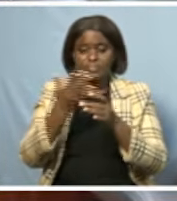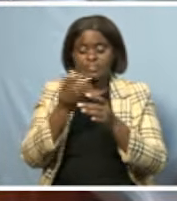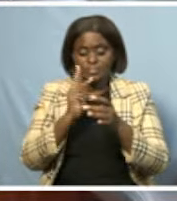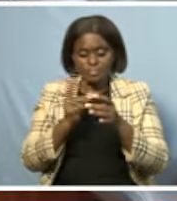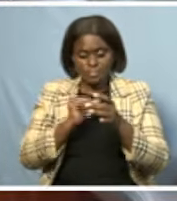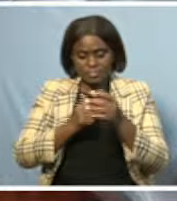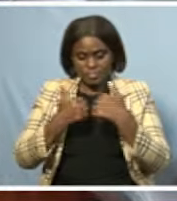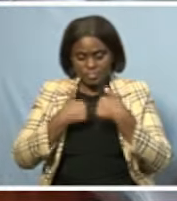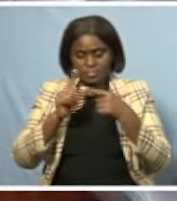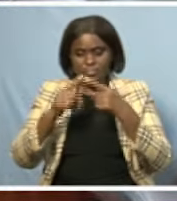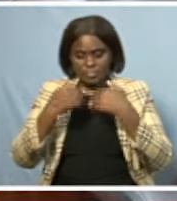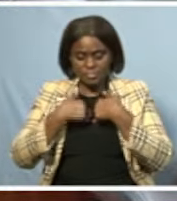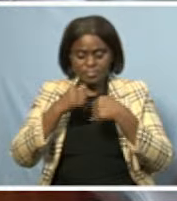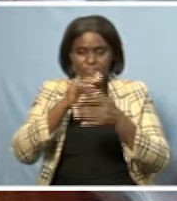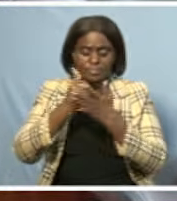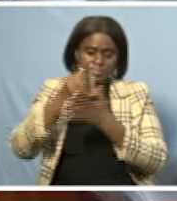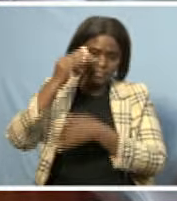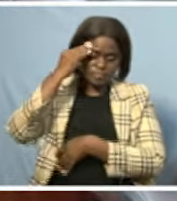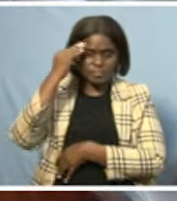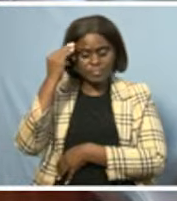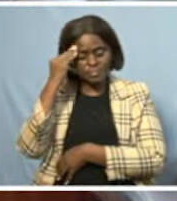we have to have a